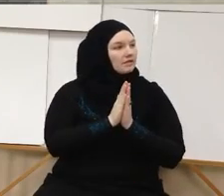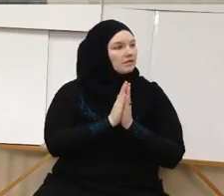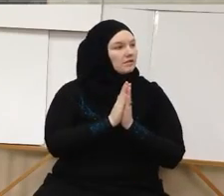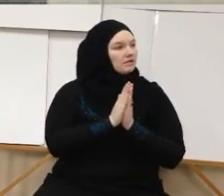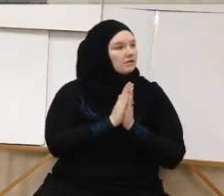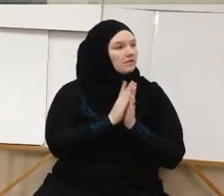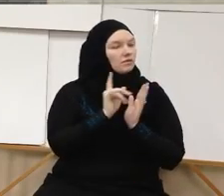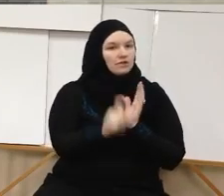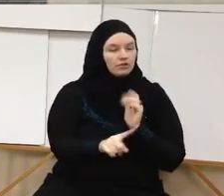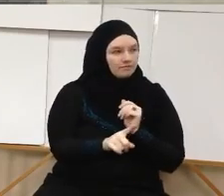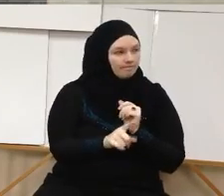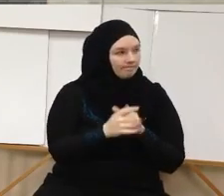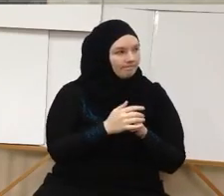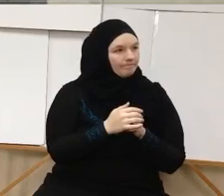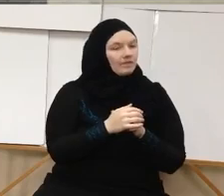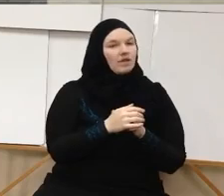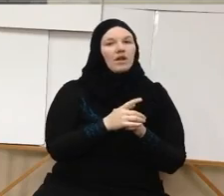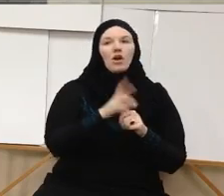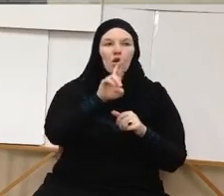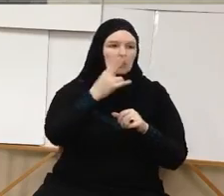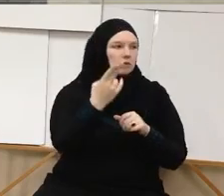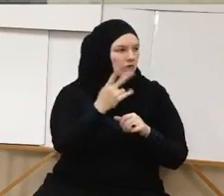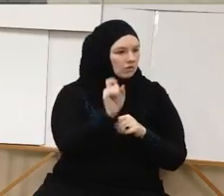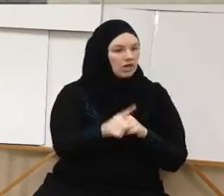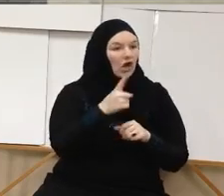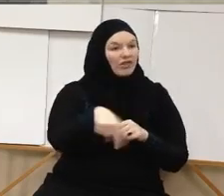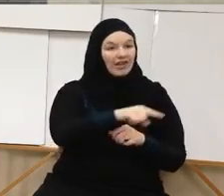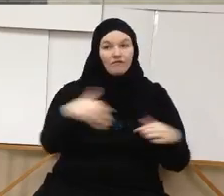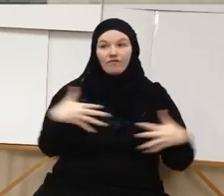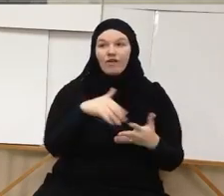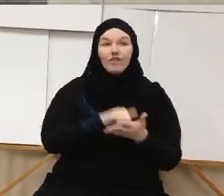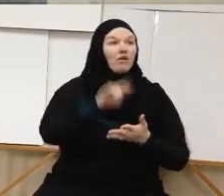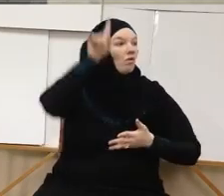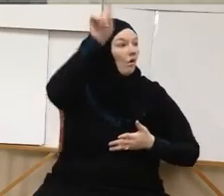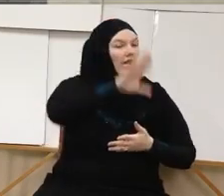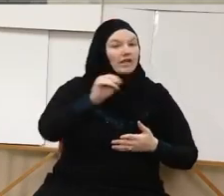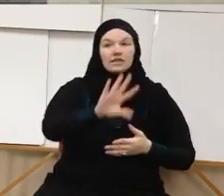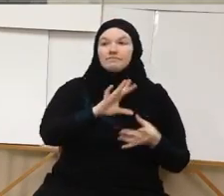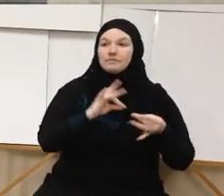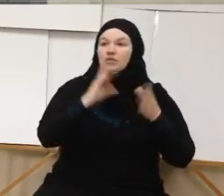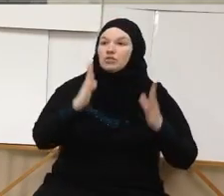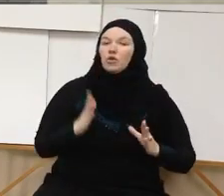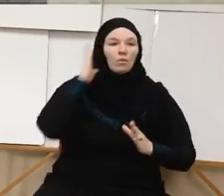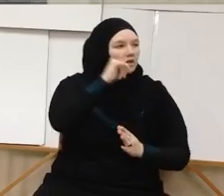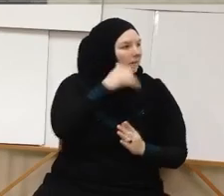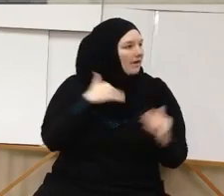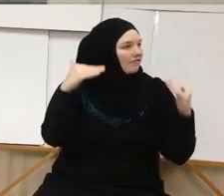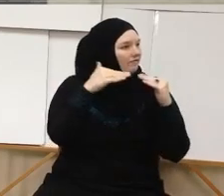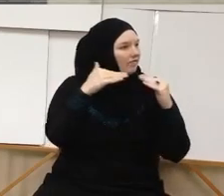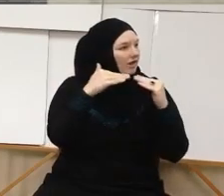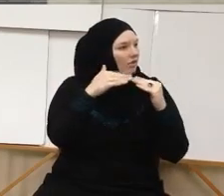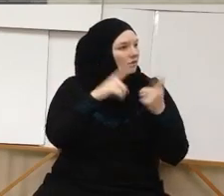questions. Are they afraid that Allah or His Messenger would not be fair to